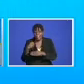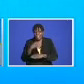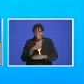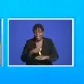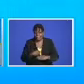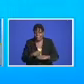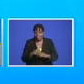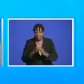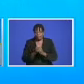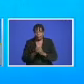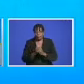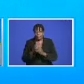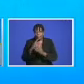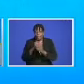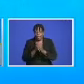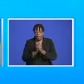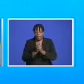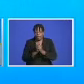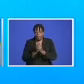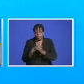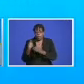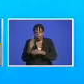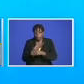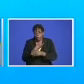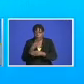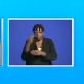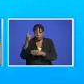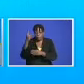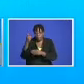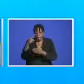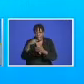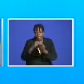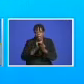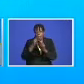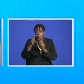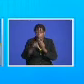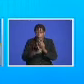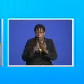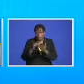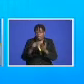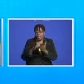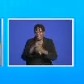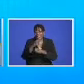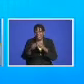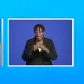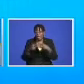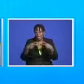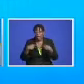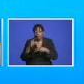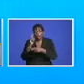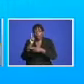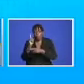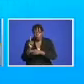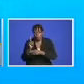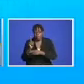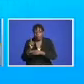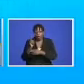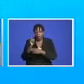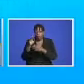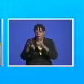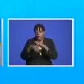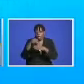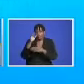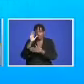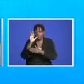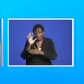do suspect, as I said, from March of this year, that we believe we do have one of the 5 variants